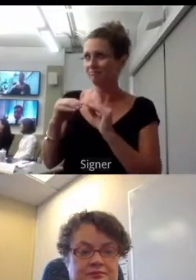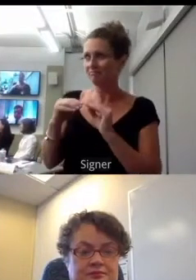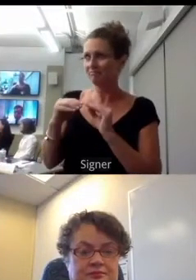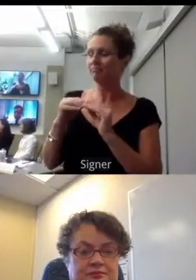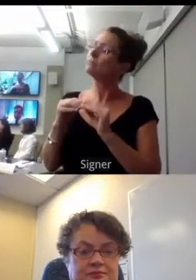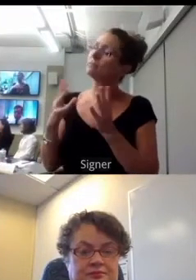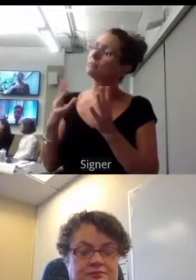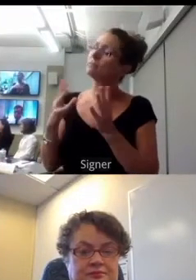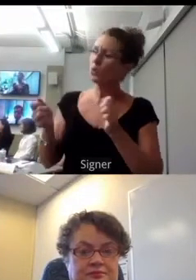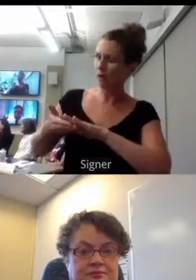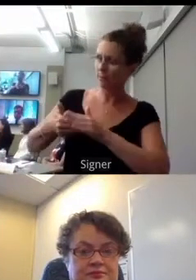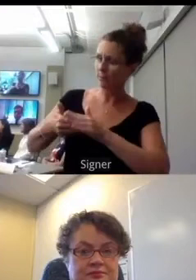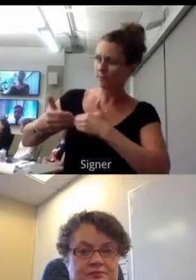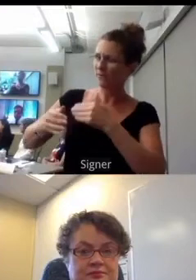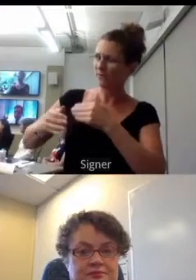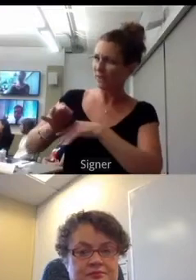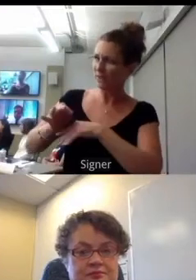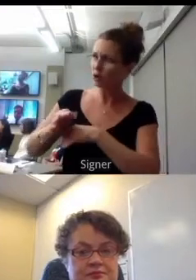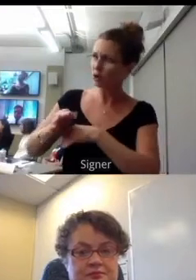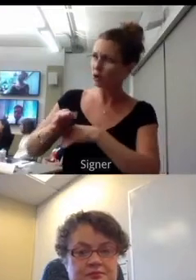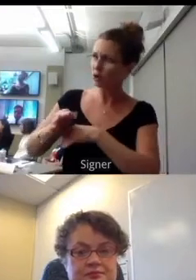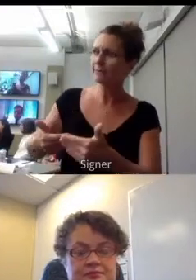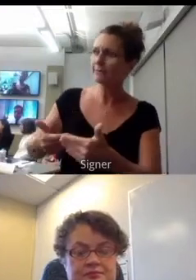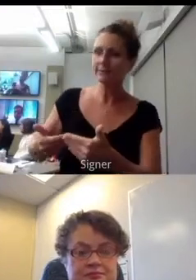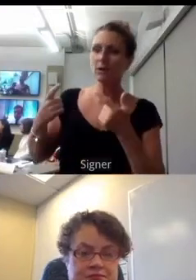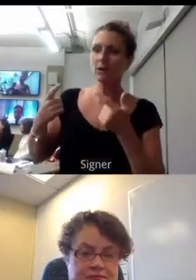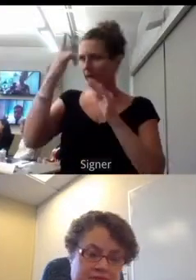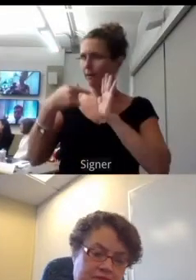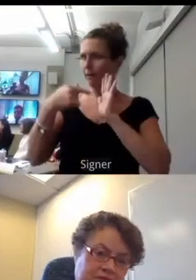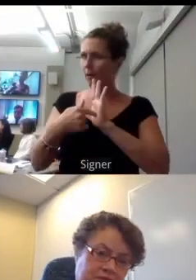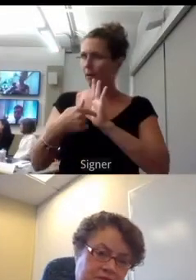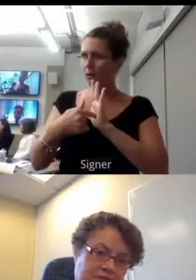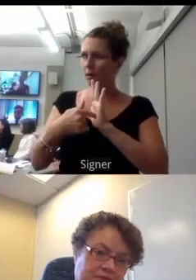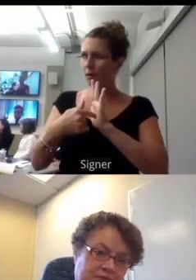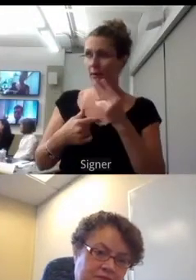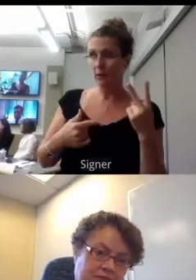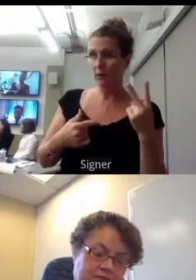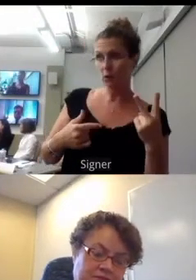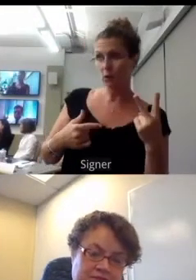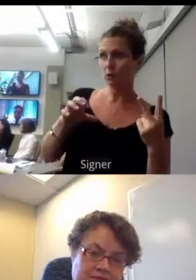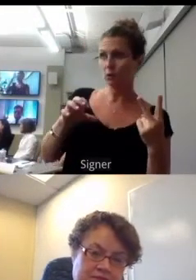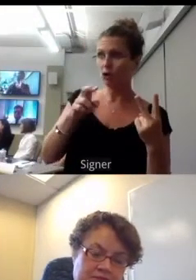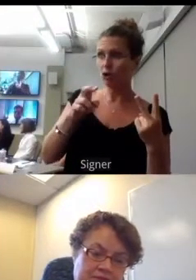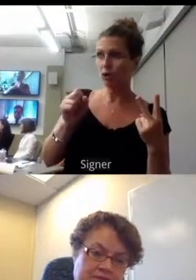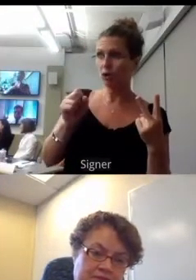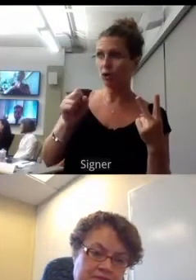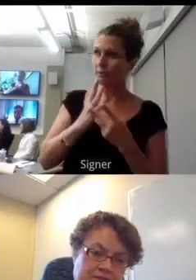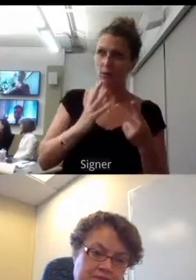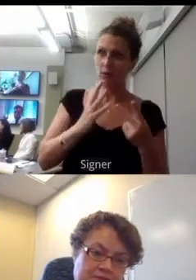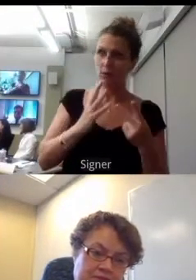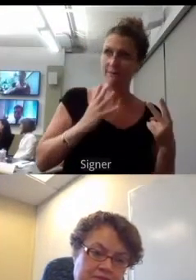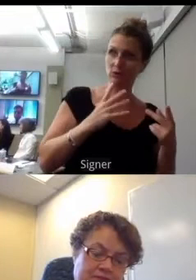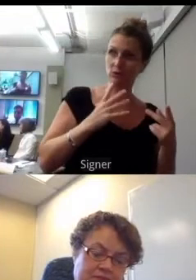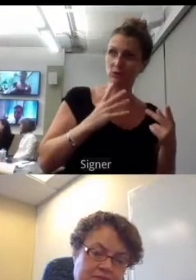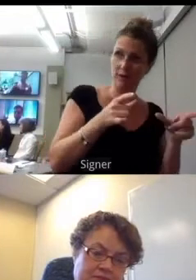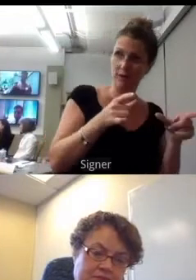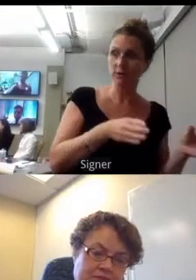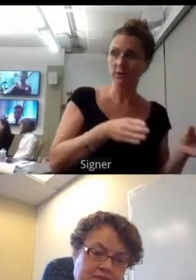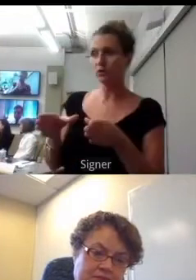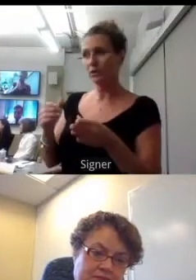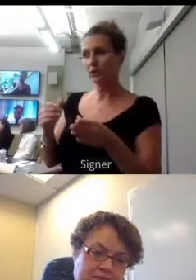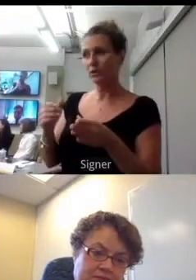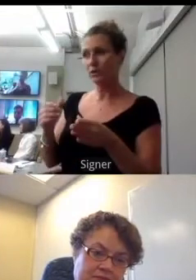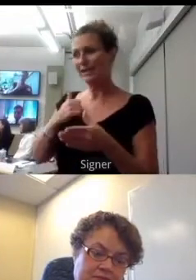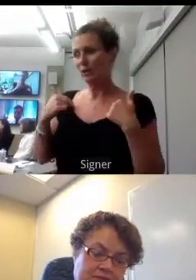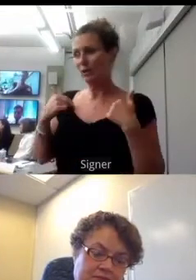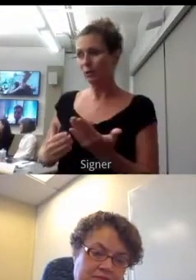model, and the two that Charles talked about was official languages or say Canadian Human Rights Commission model. Those are two different types of commissions,